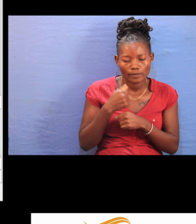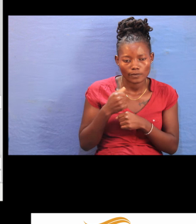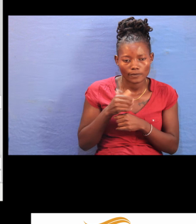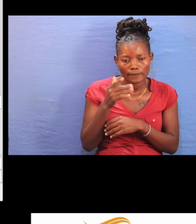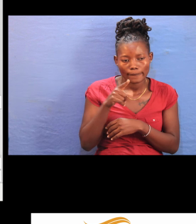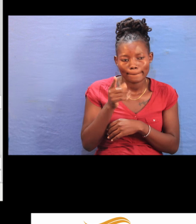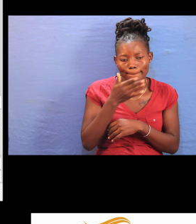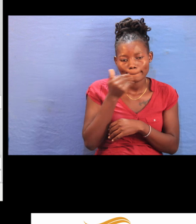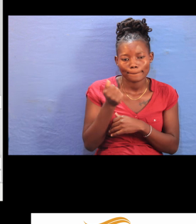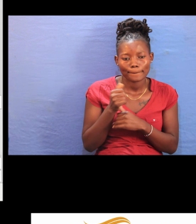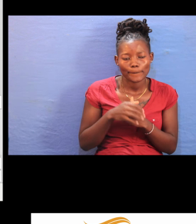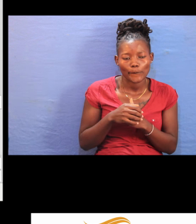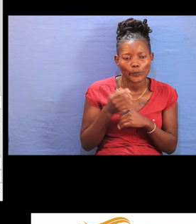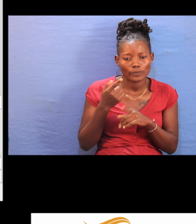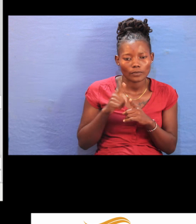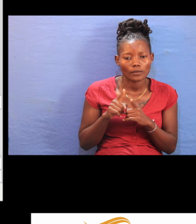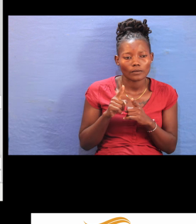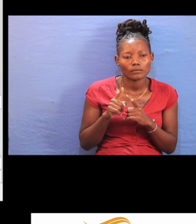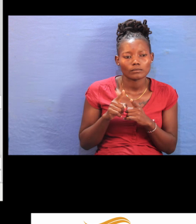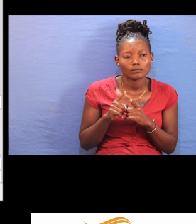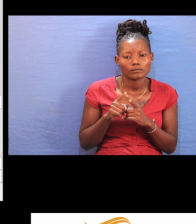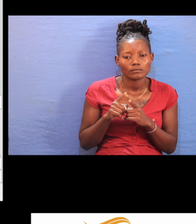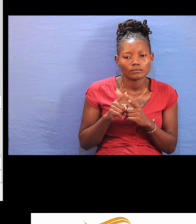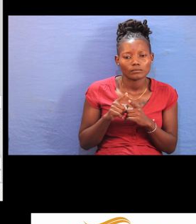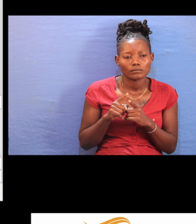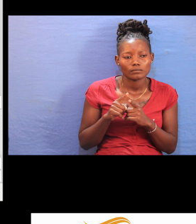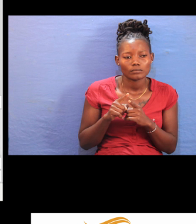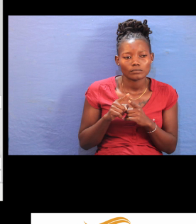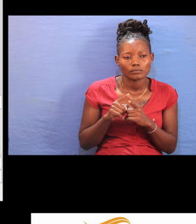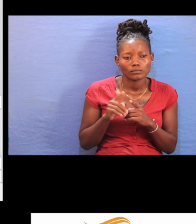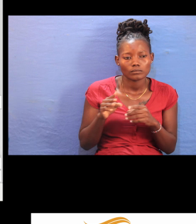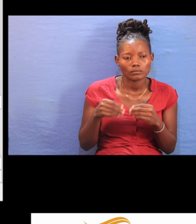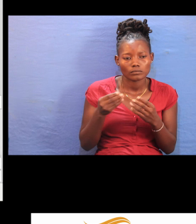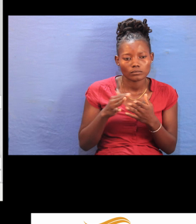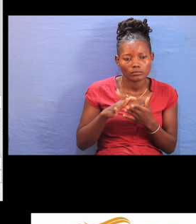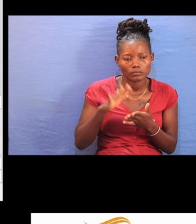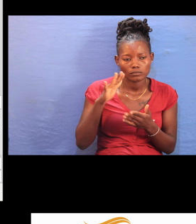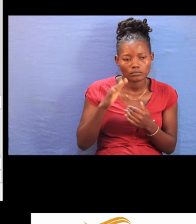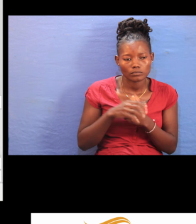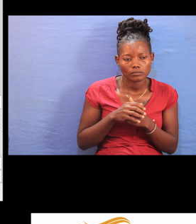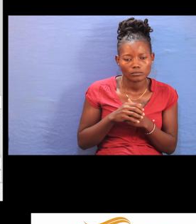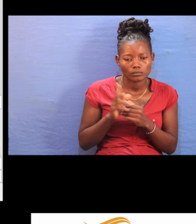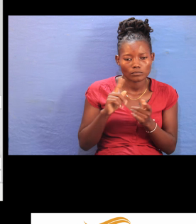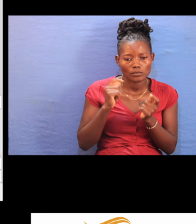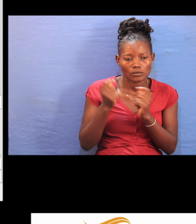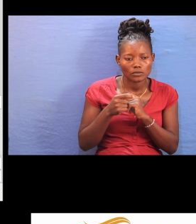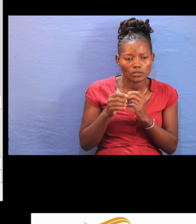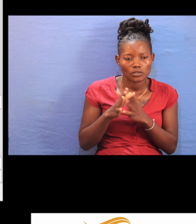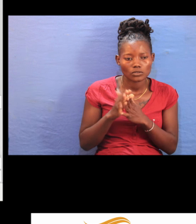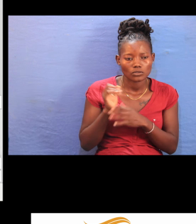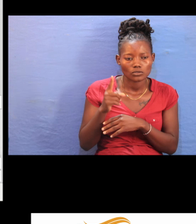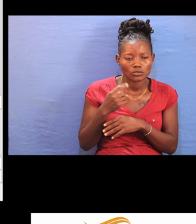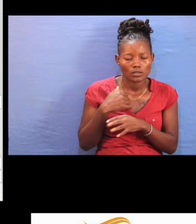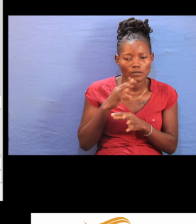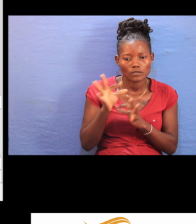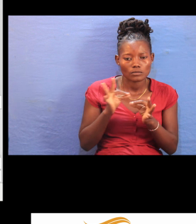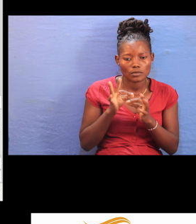best. But for, producing more of a behavioral change, you need to set specific